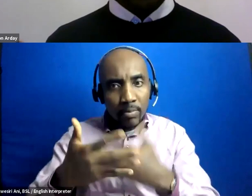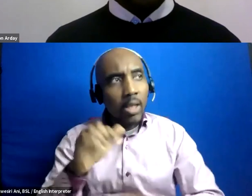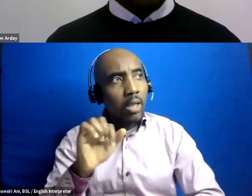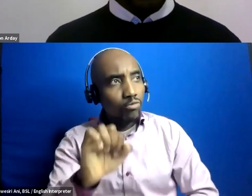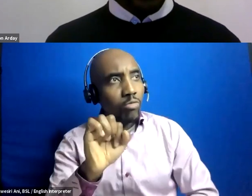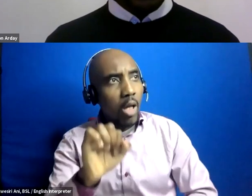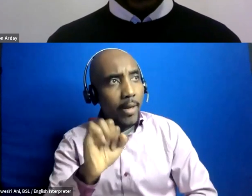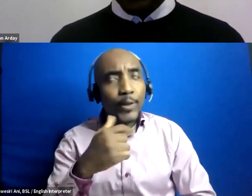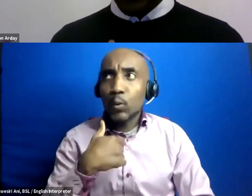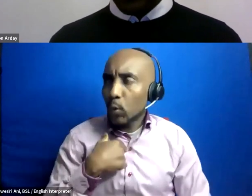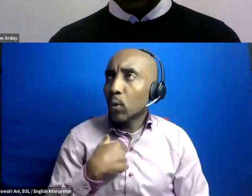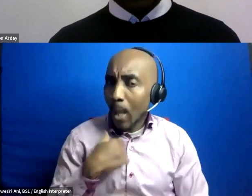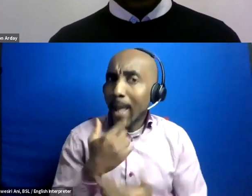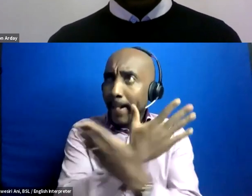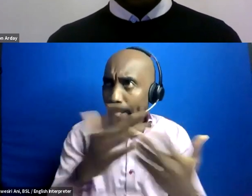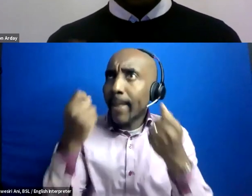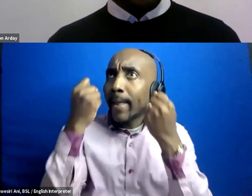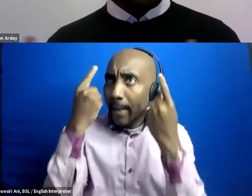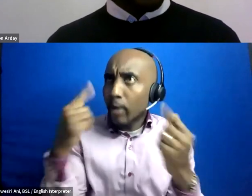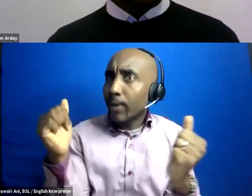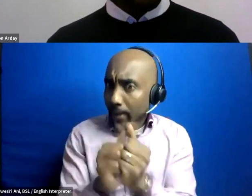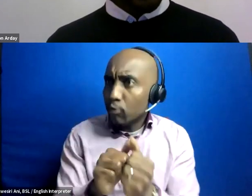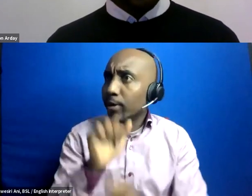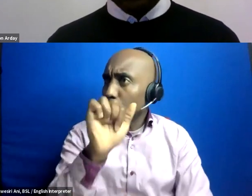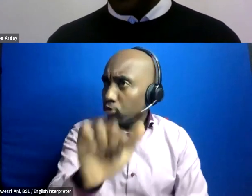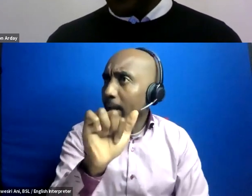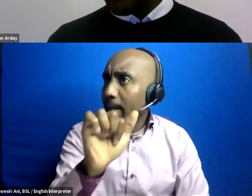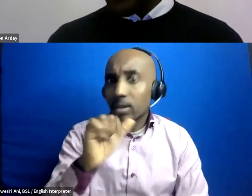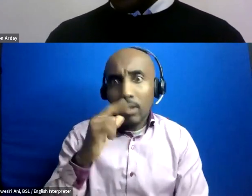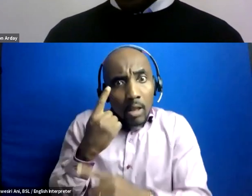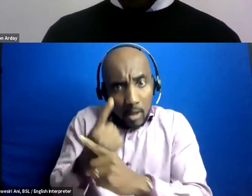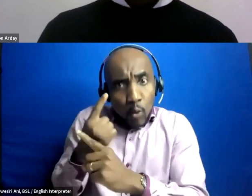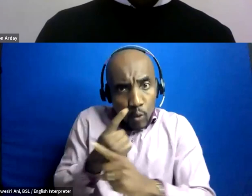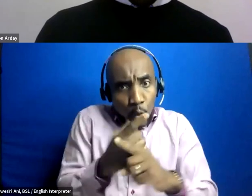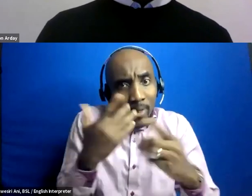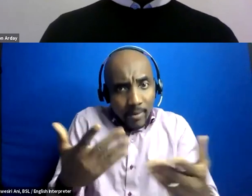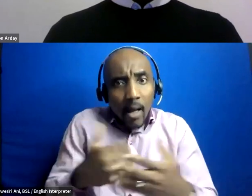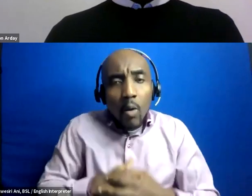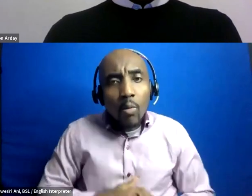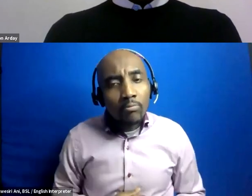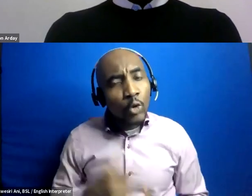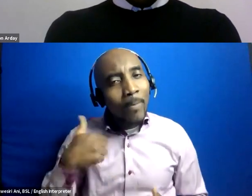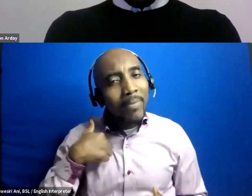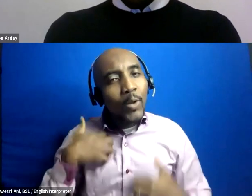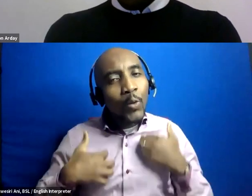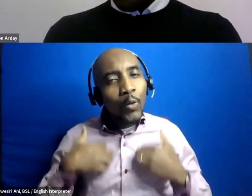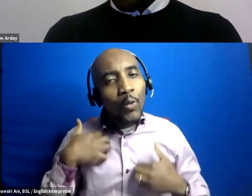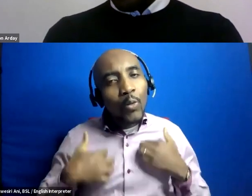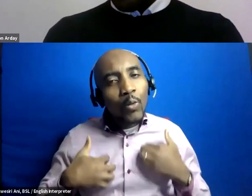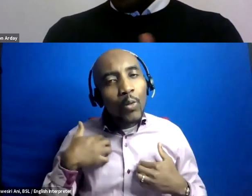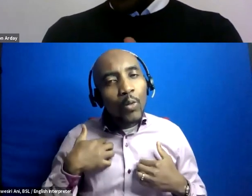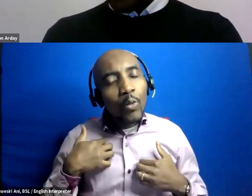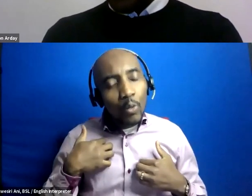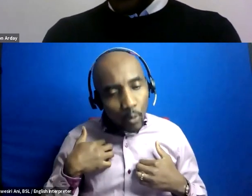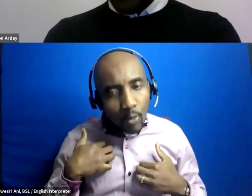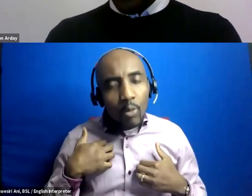and it made complete sense, because to me, that's what we're talking about. So I'm quite interested in